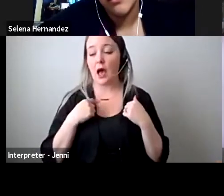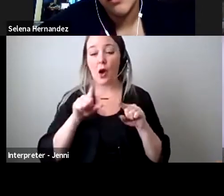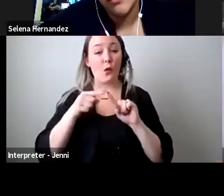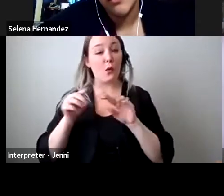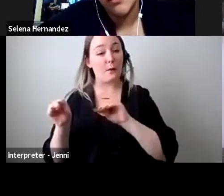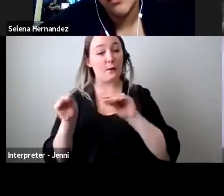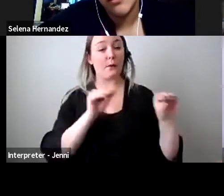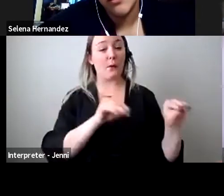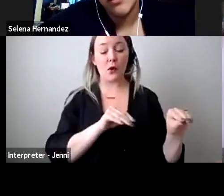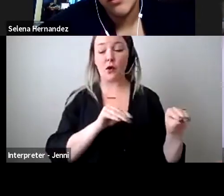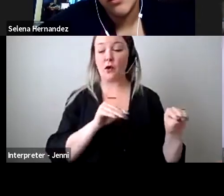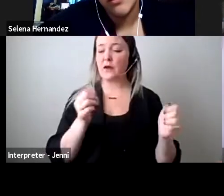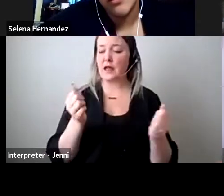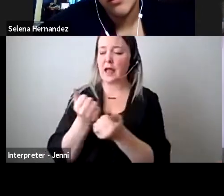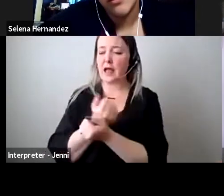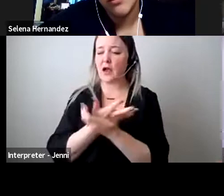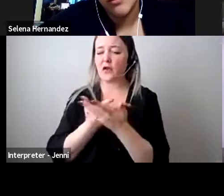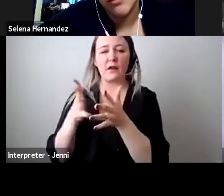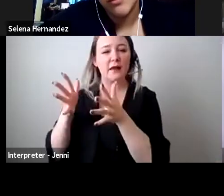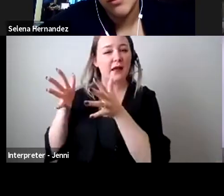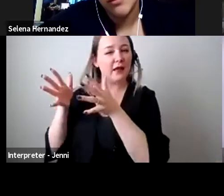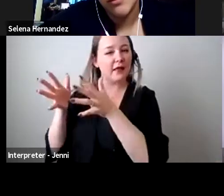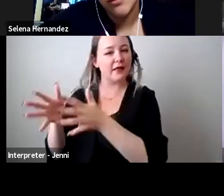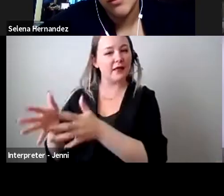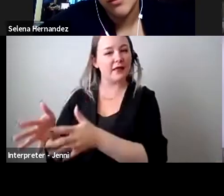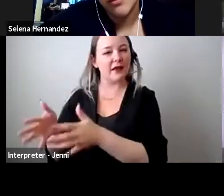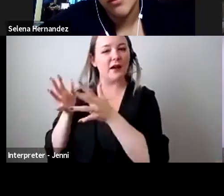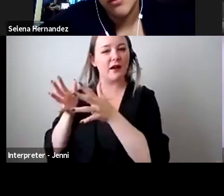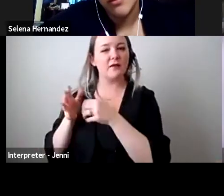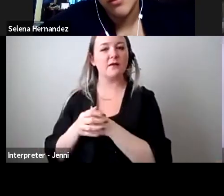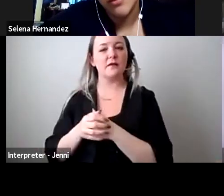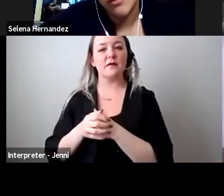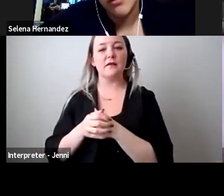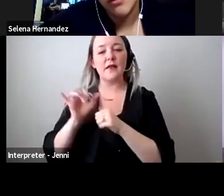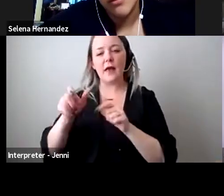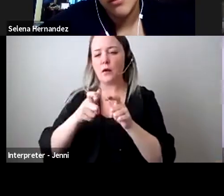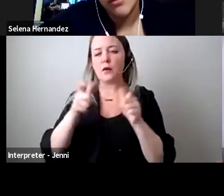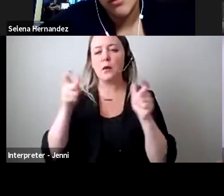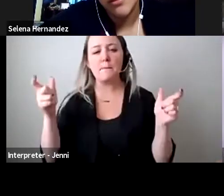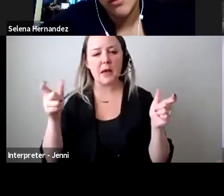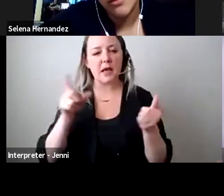behind. I had to move to a new state. So it's like, that was big for me.